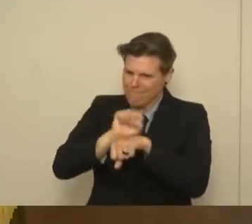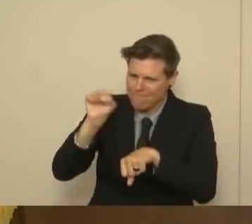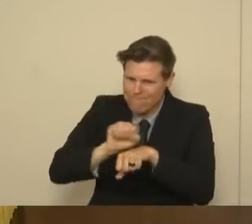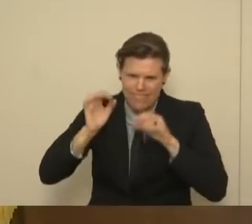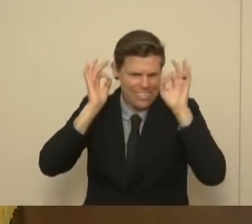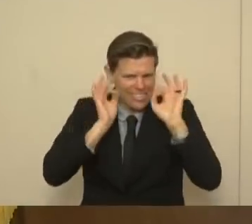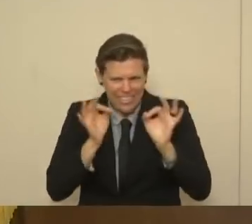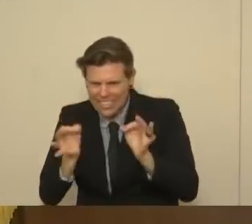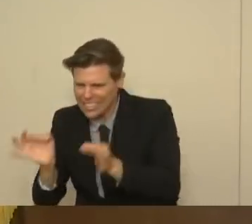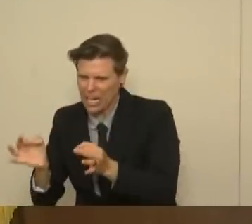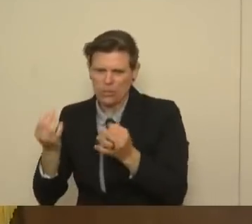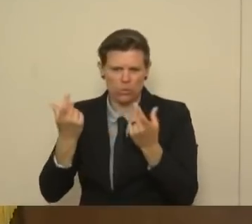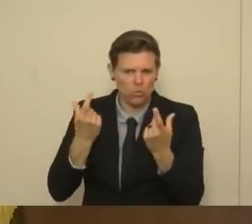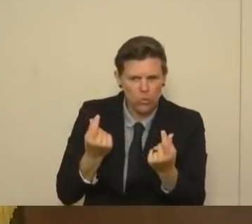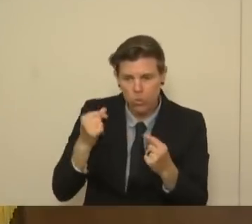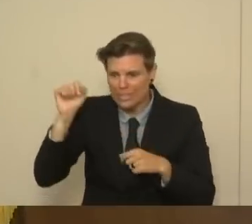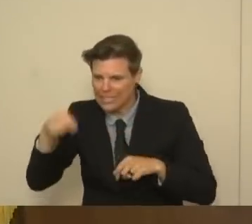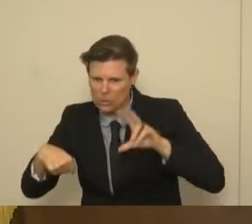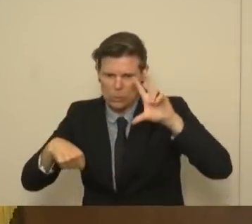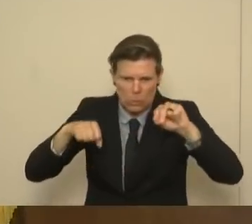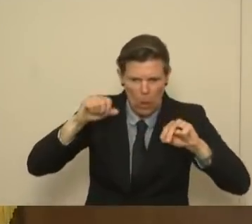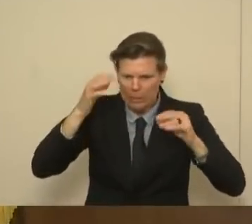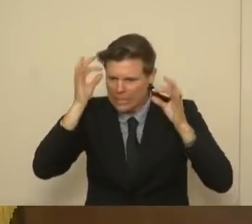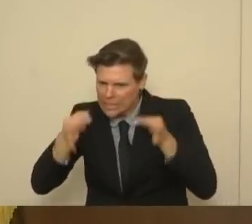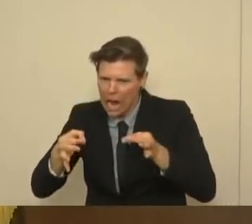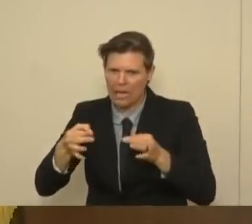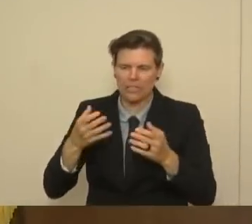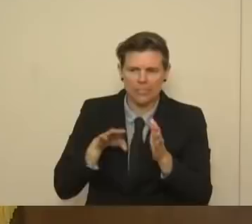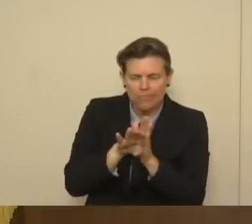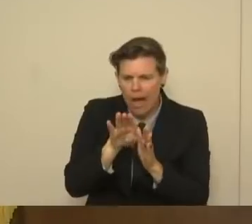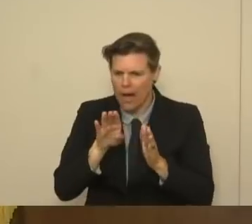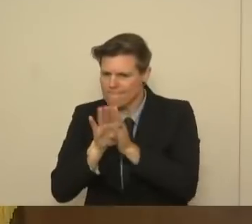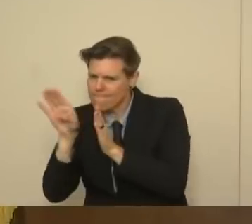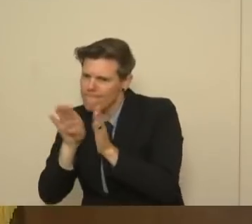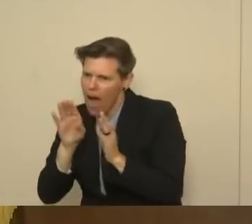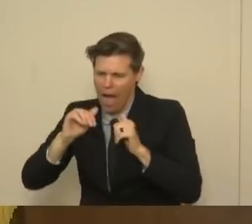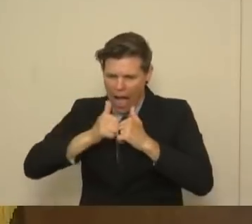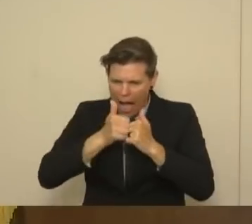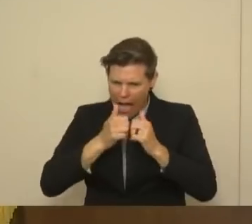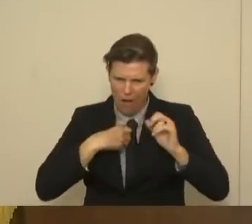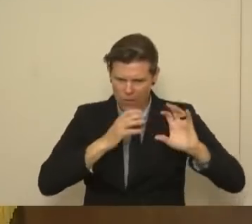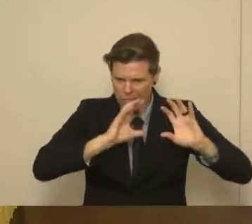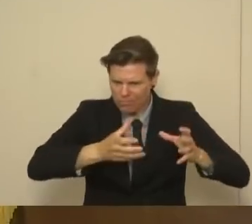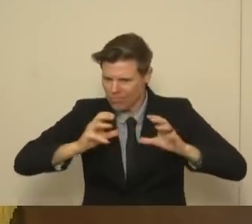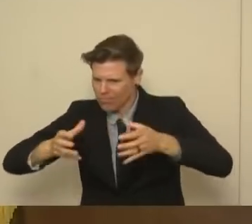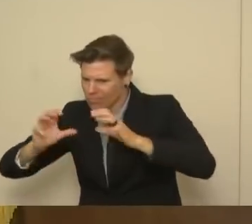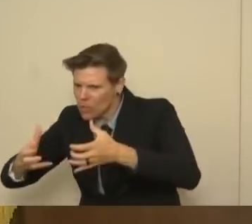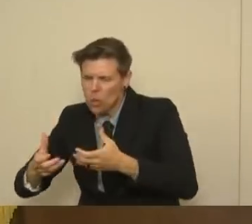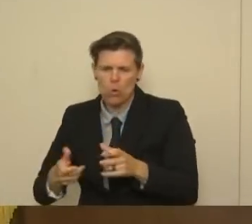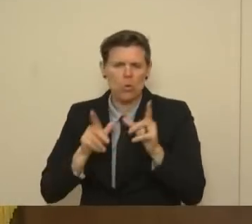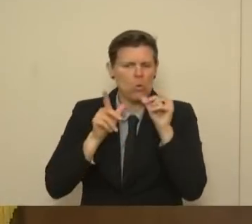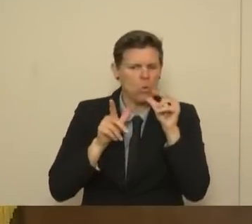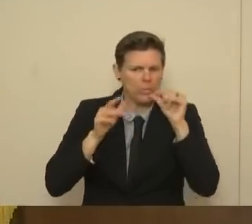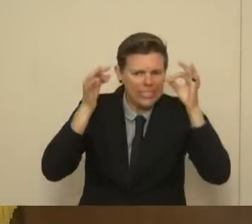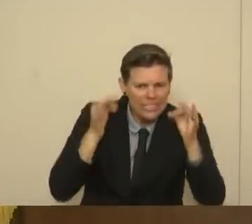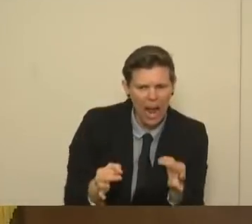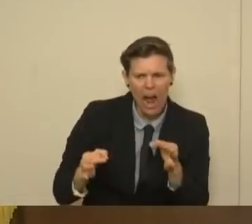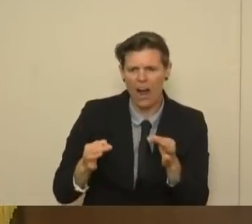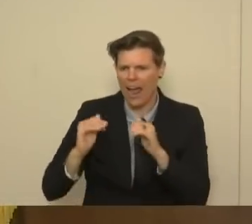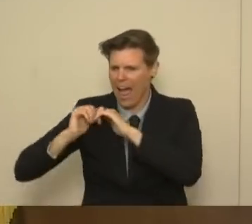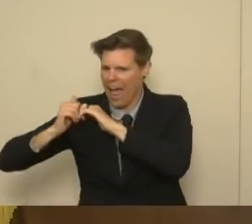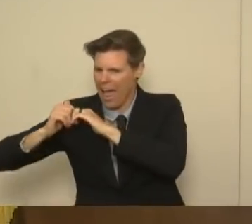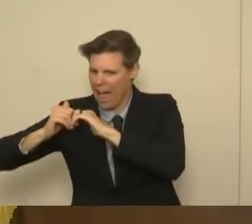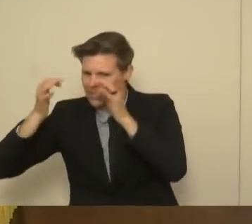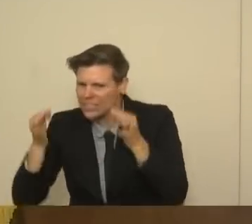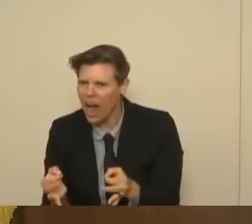first, how we defend those decisions, putting those decisions in front of me so we can communicate them to the public,